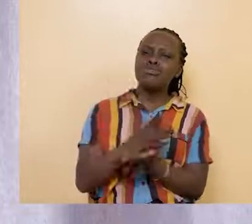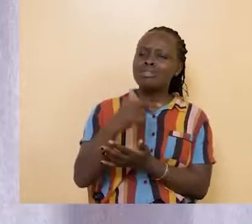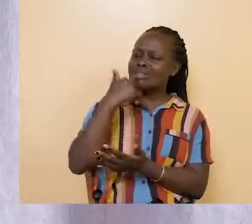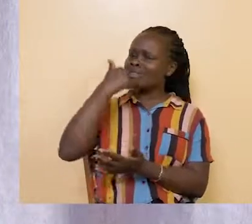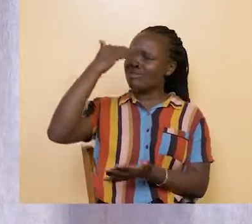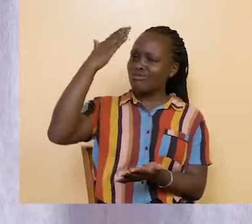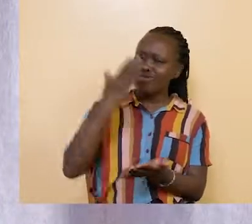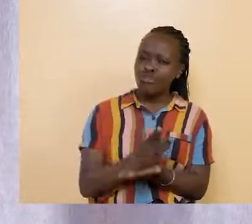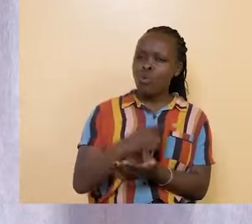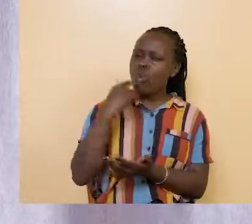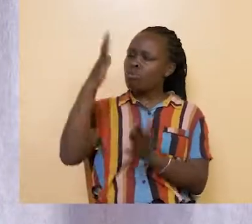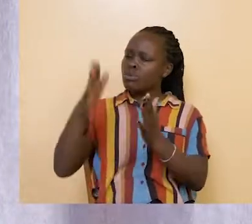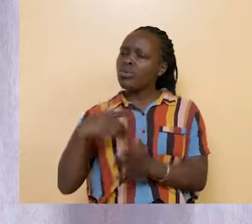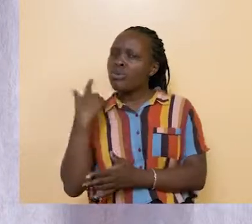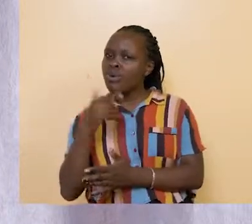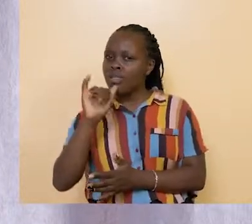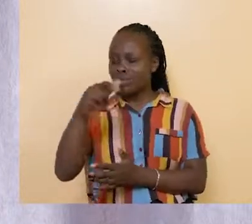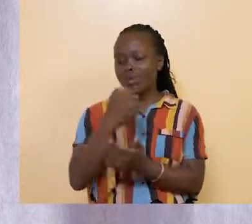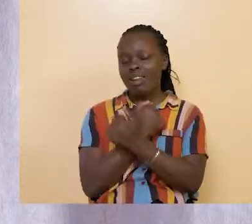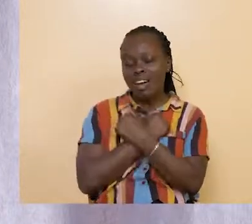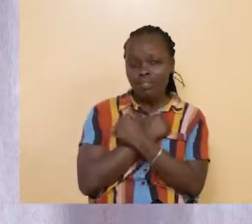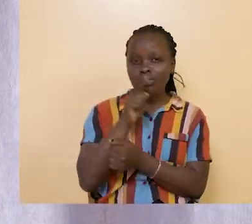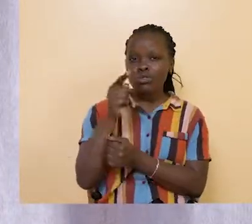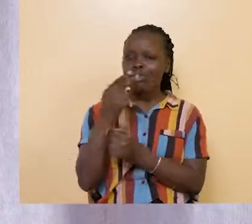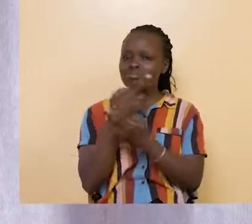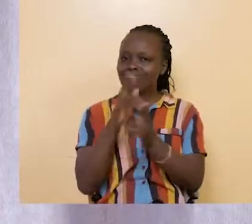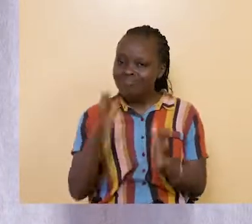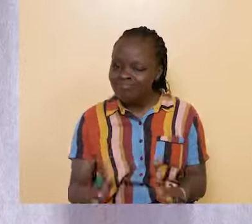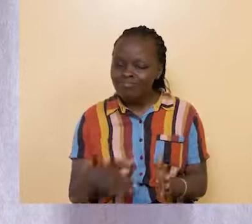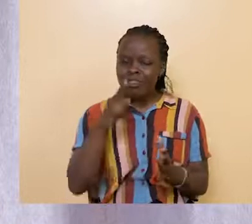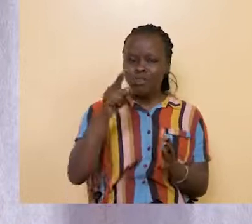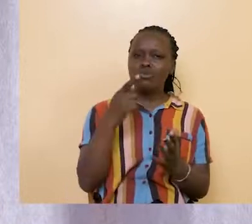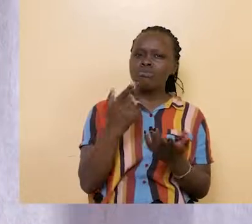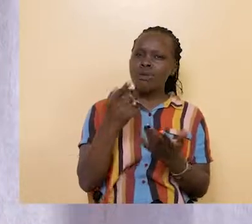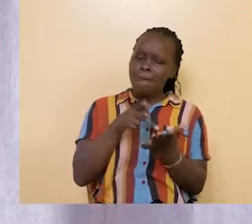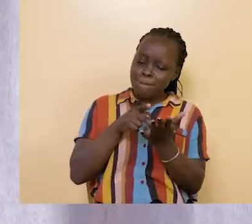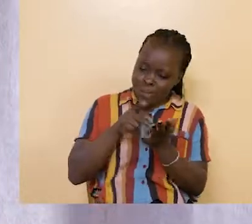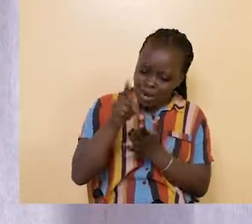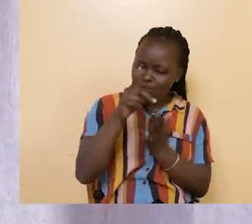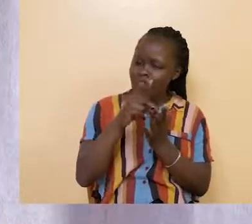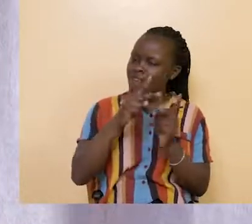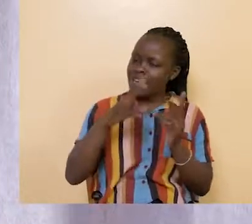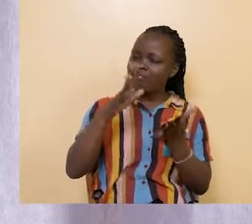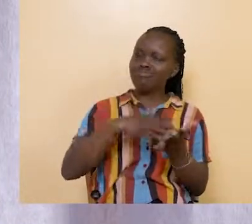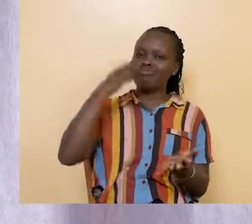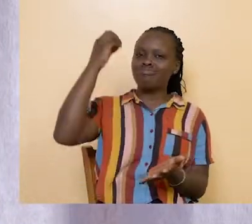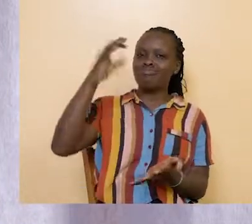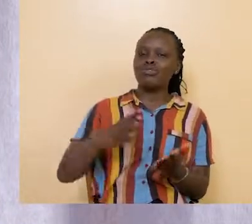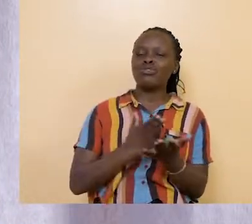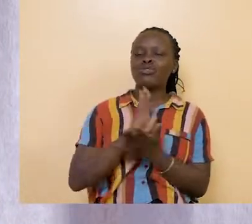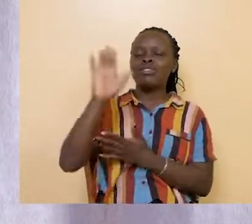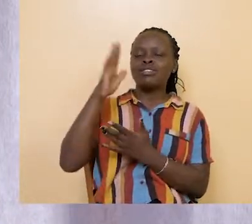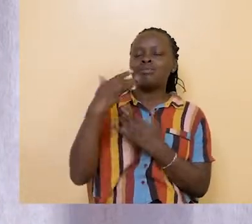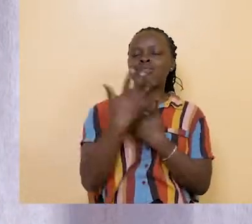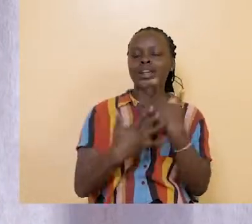He declares who you are, that you are loved, redeemed, and that he's purchased you by his precious